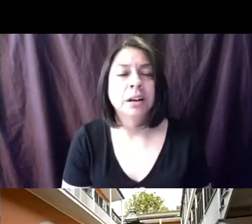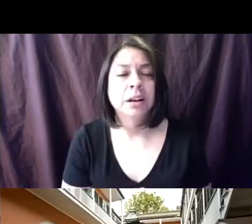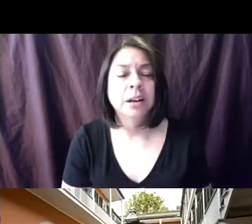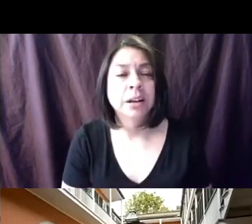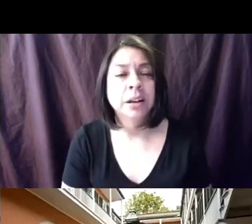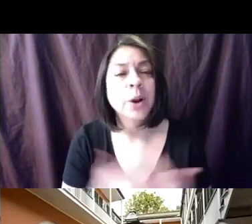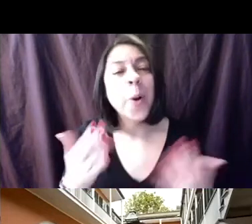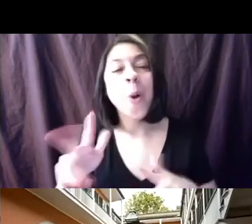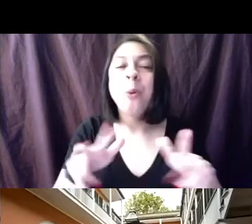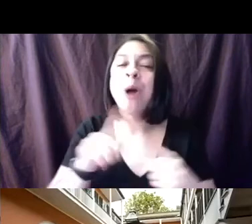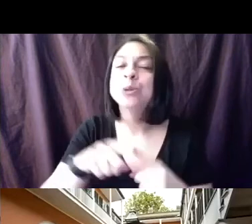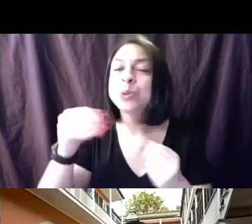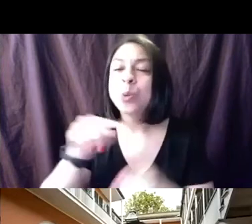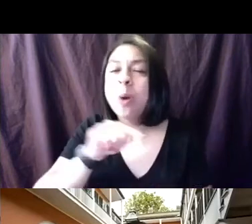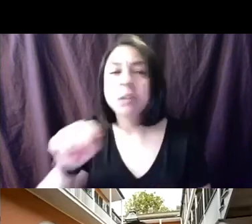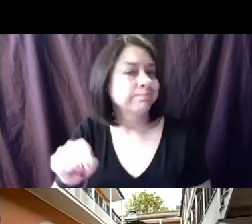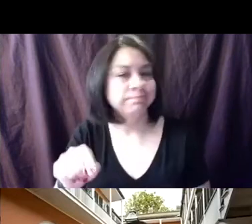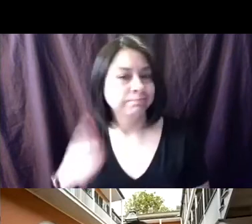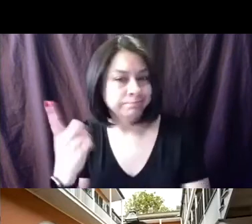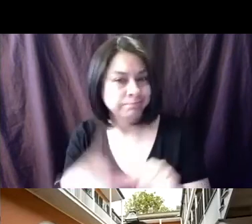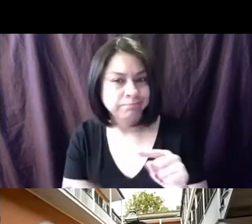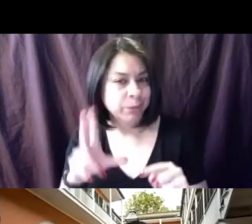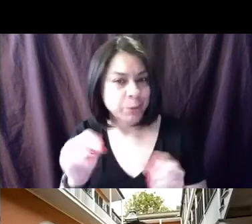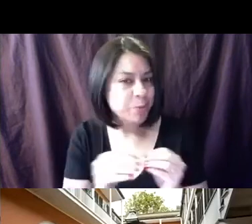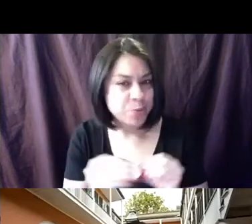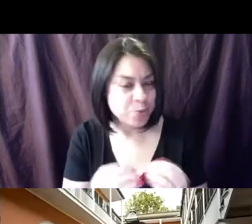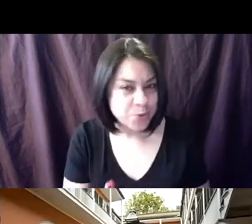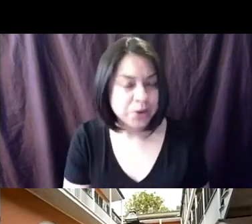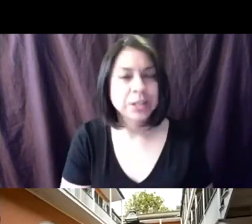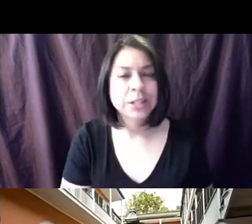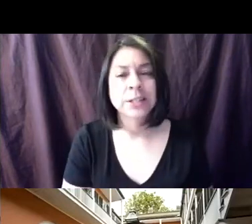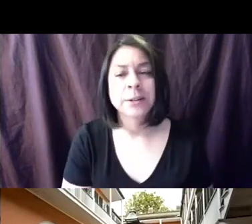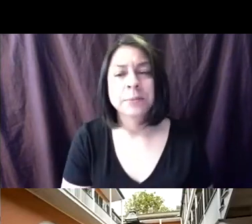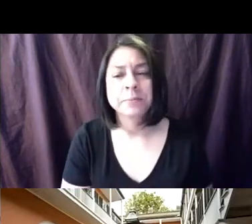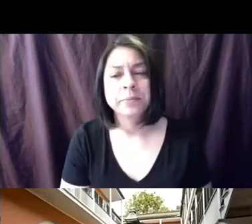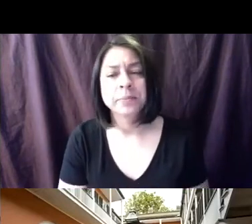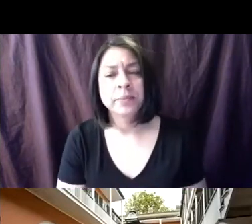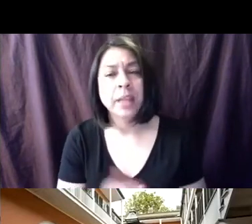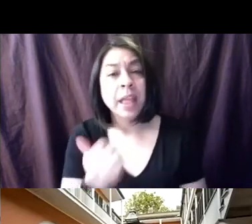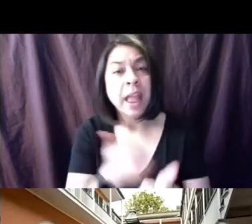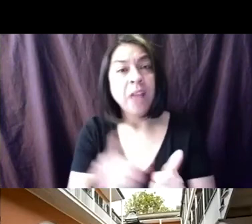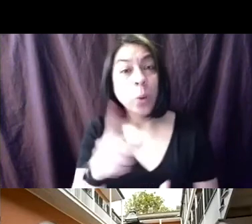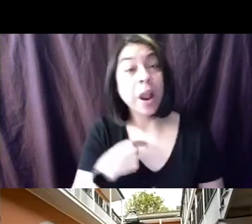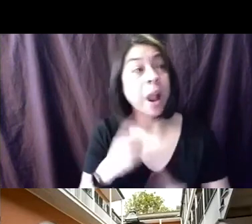walking to the corner store or things like that. Everywhere we went,